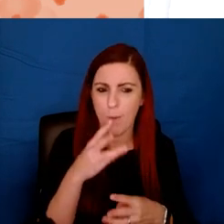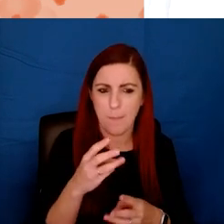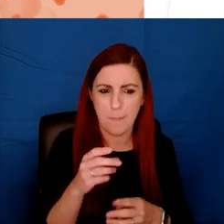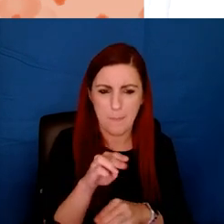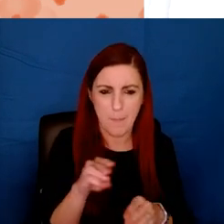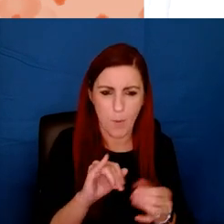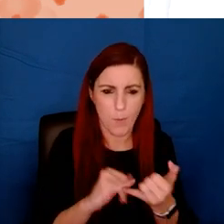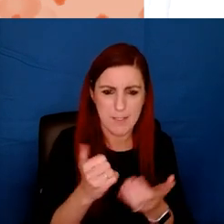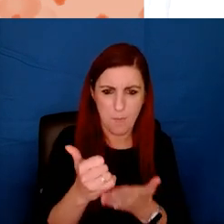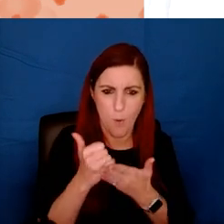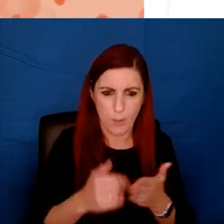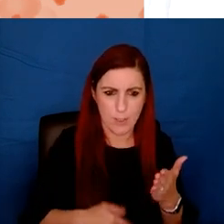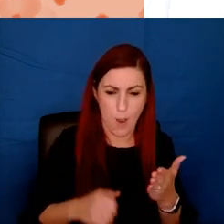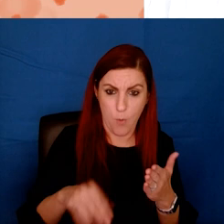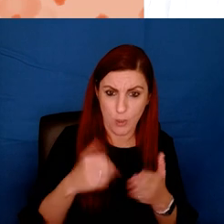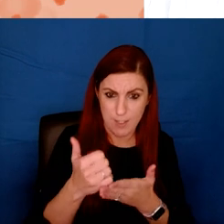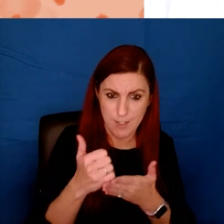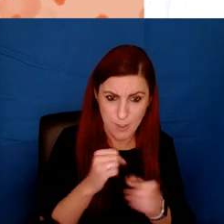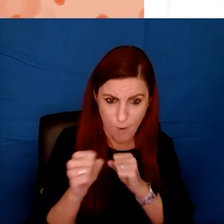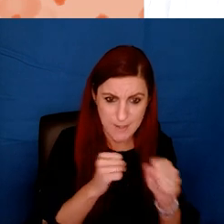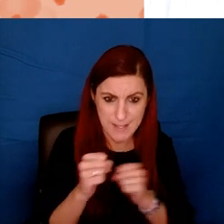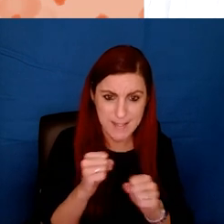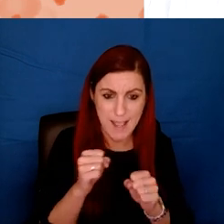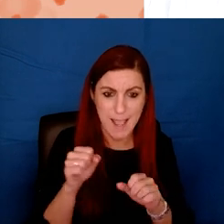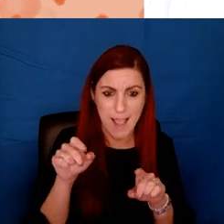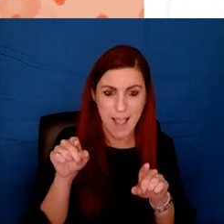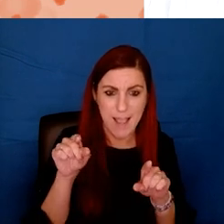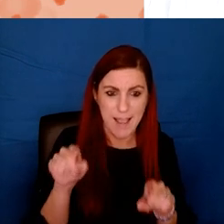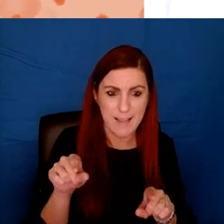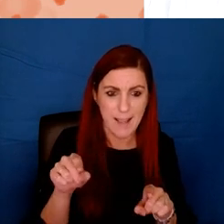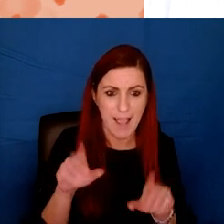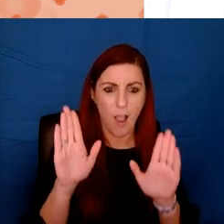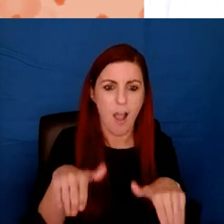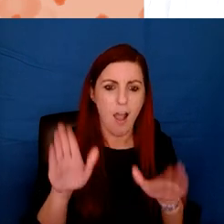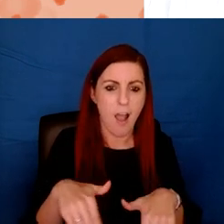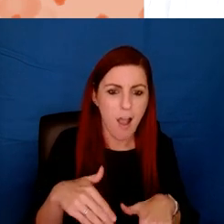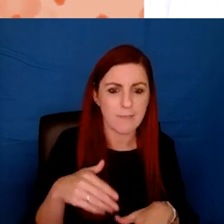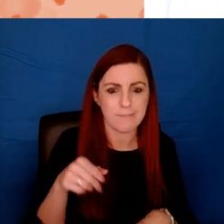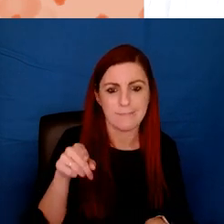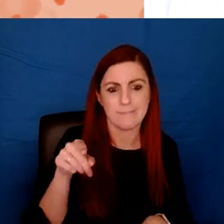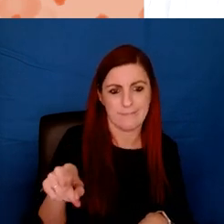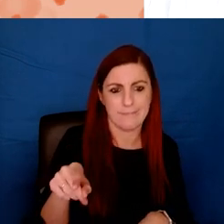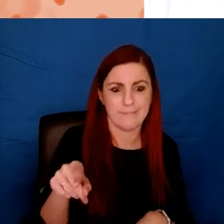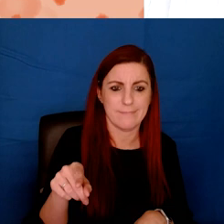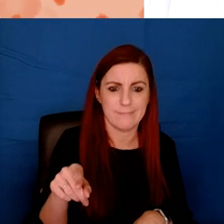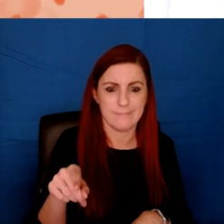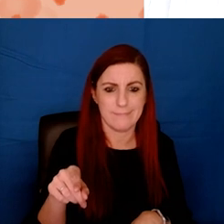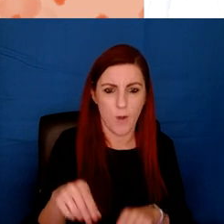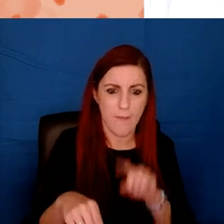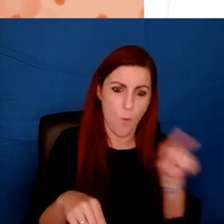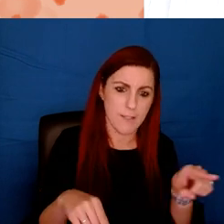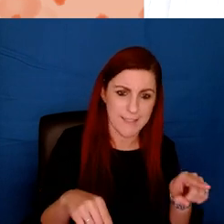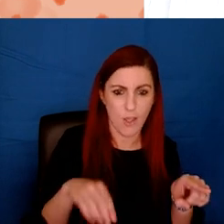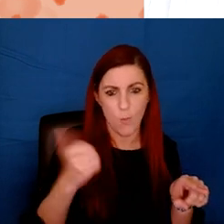people who would support abortion services, that it's sort of like oh, is it Fred and Ginger? Whatever Fred did, Ginger